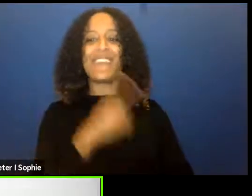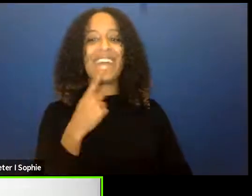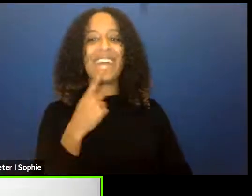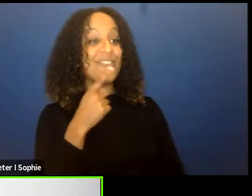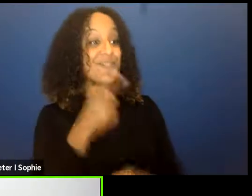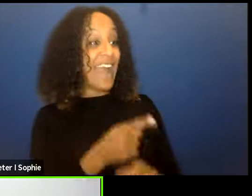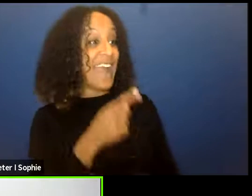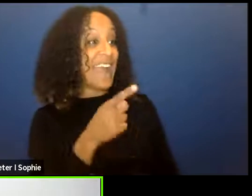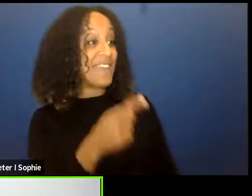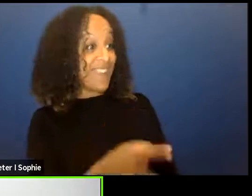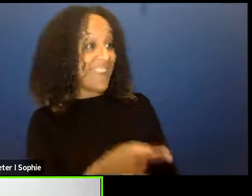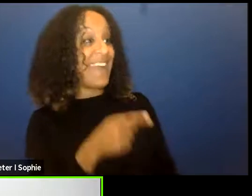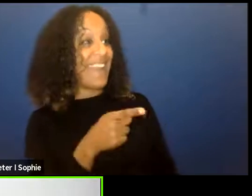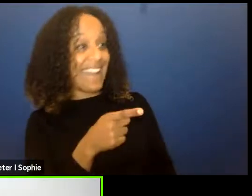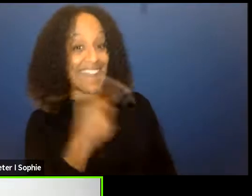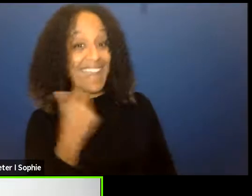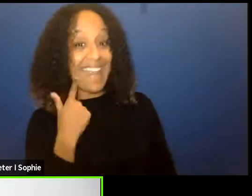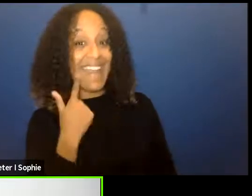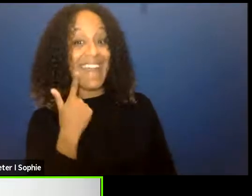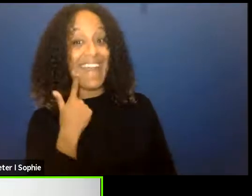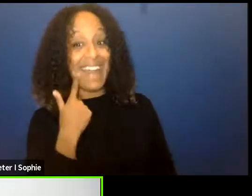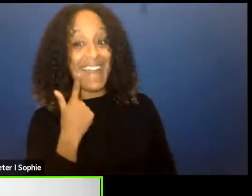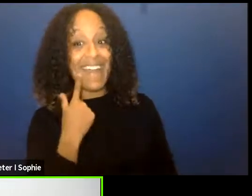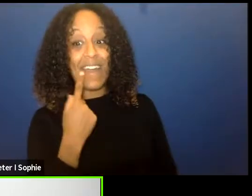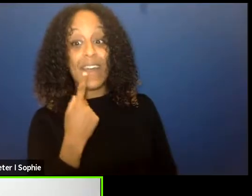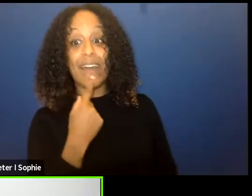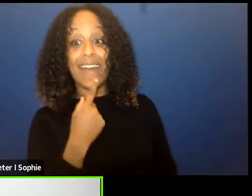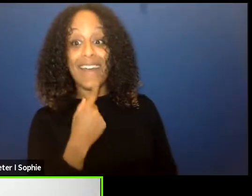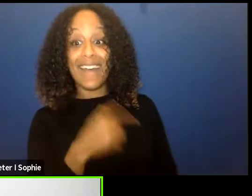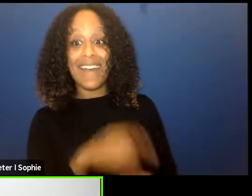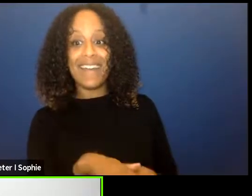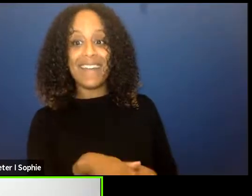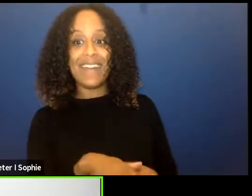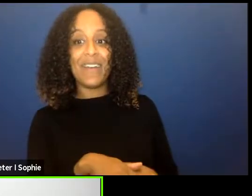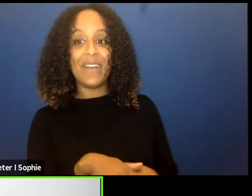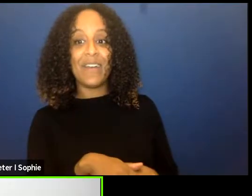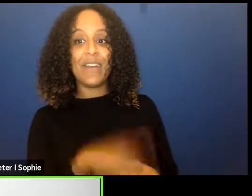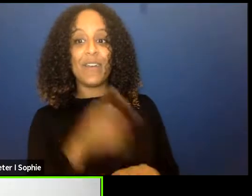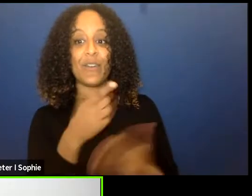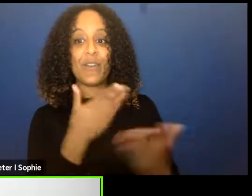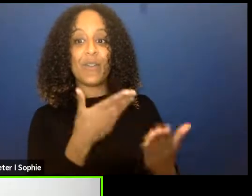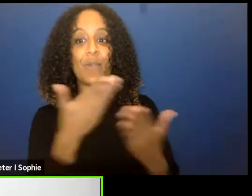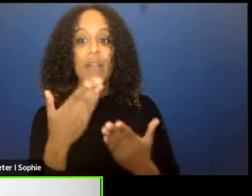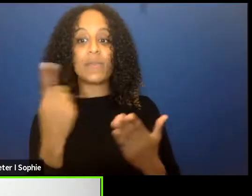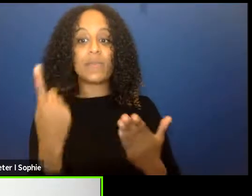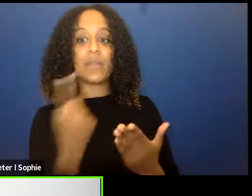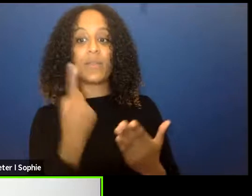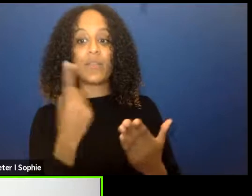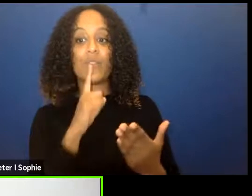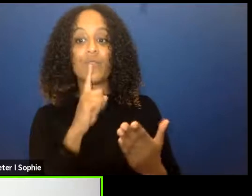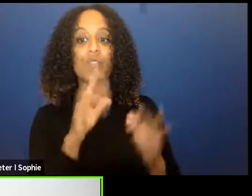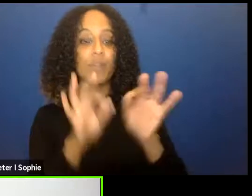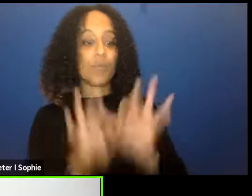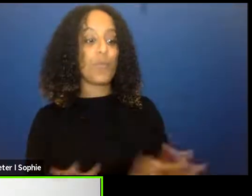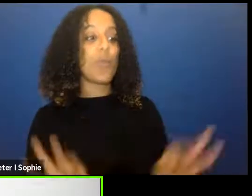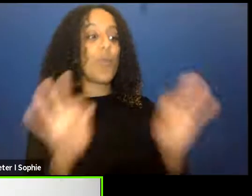Right. Yeah. And you know, you brought up something I think is really important in the situation you just described,